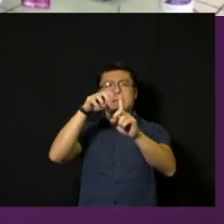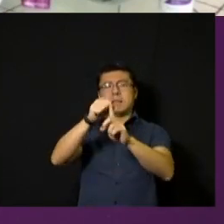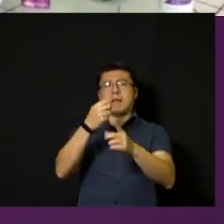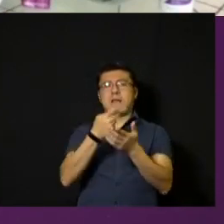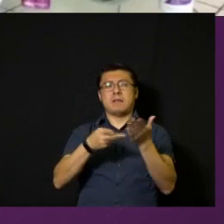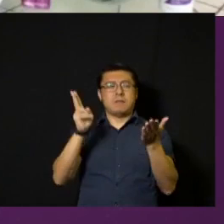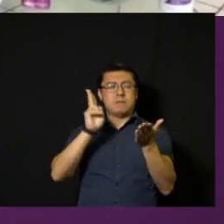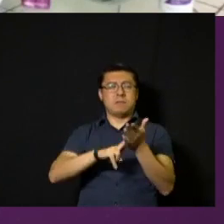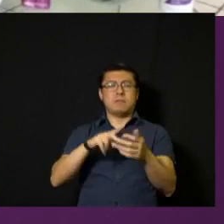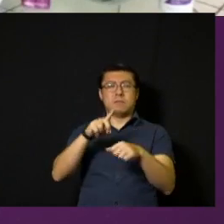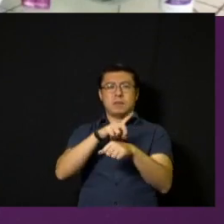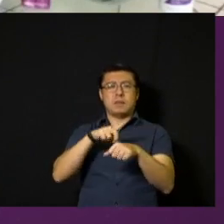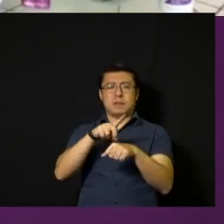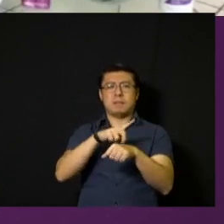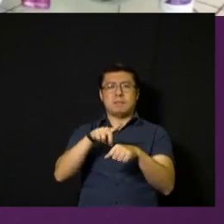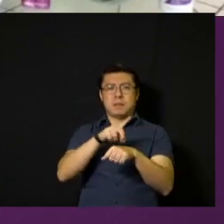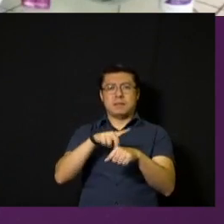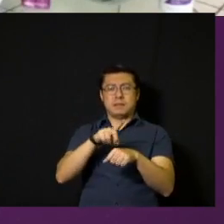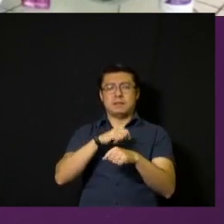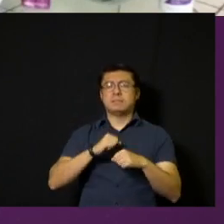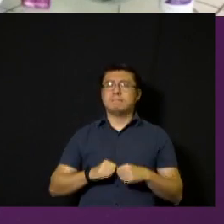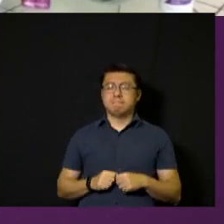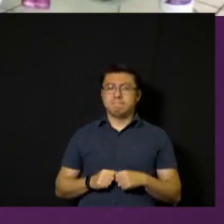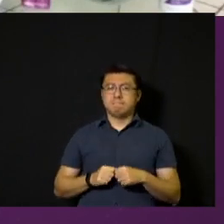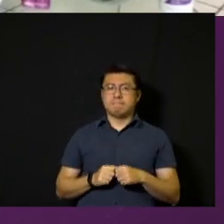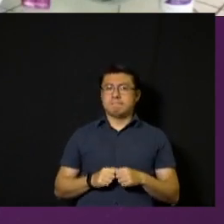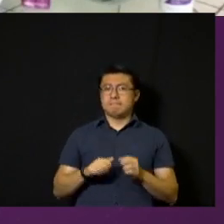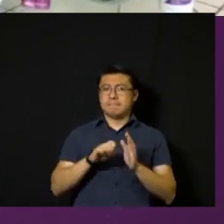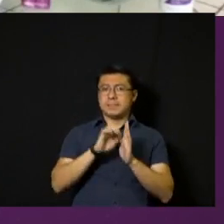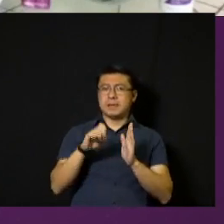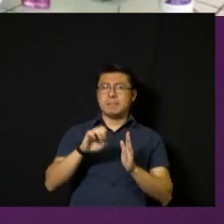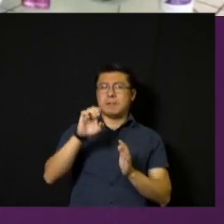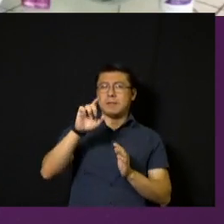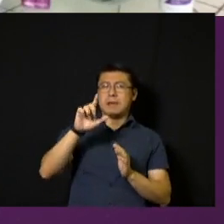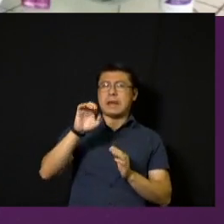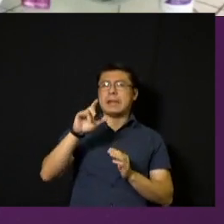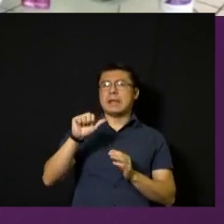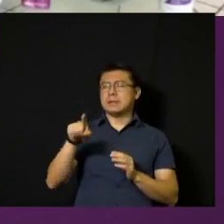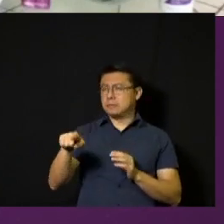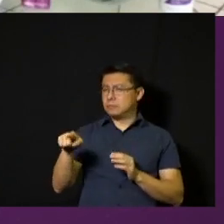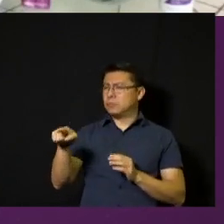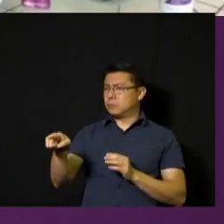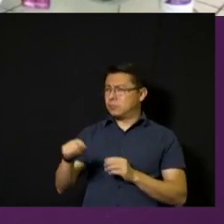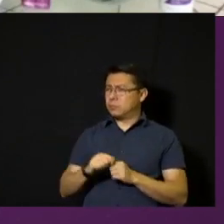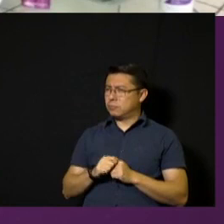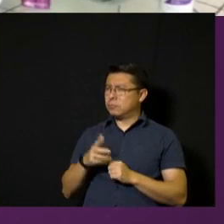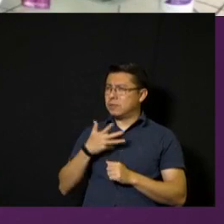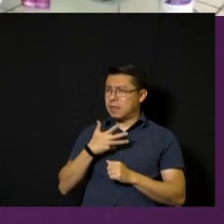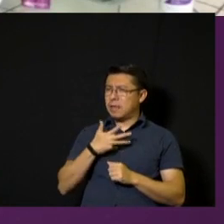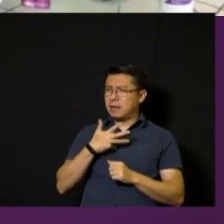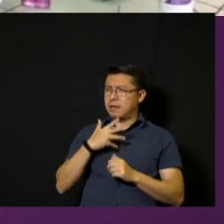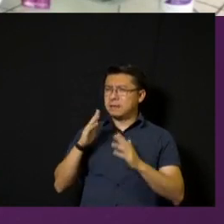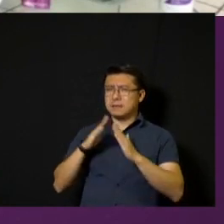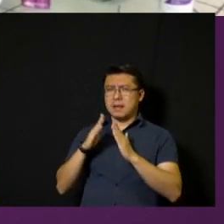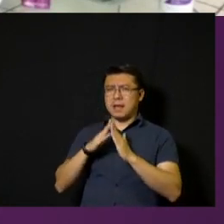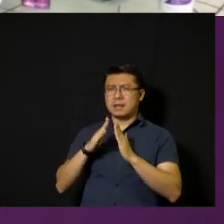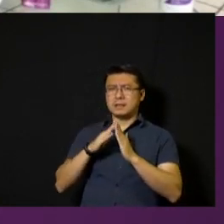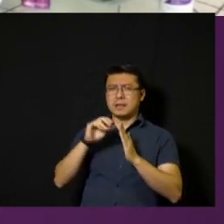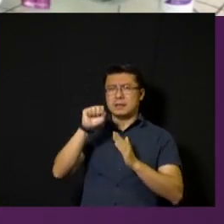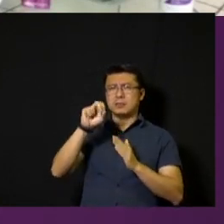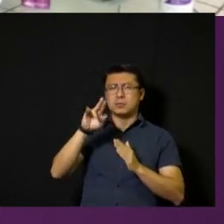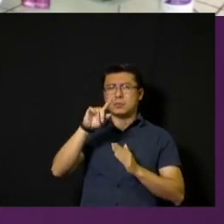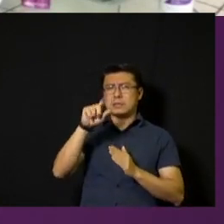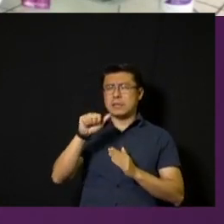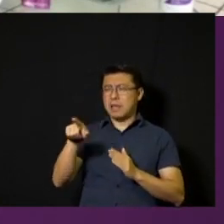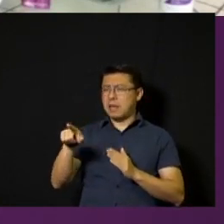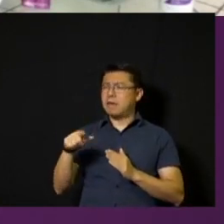see being able to say, Elias, I think you bought a house in Switzerland. Let